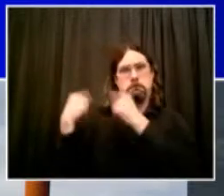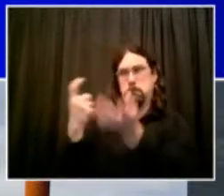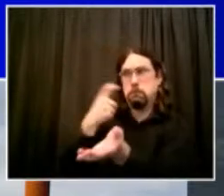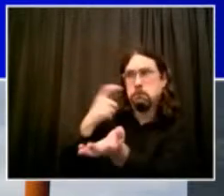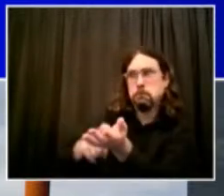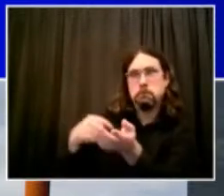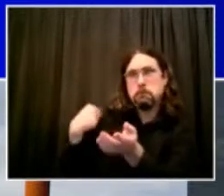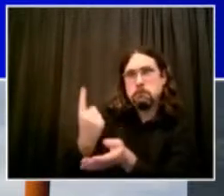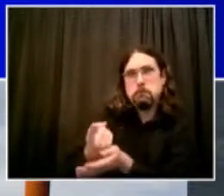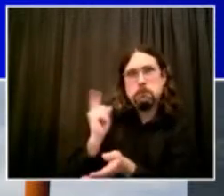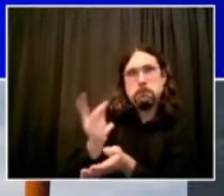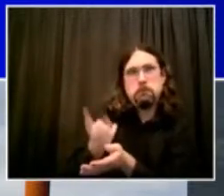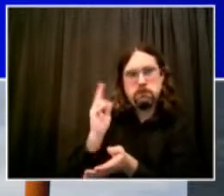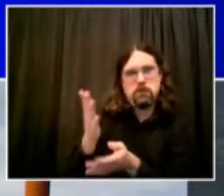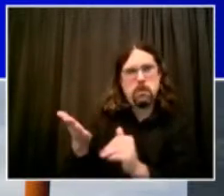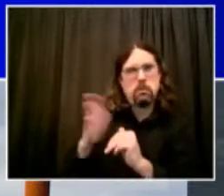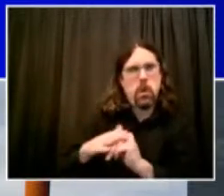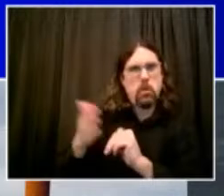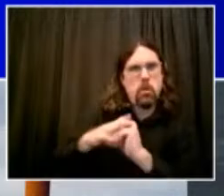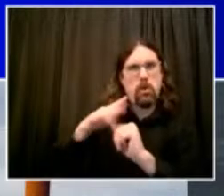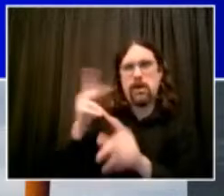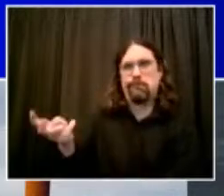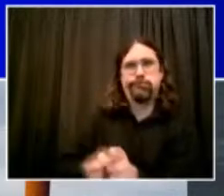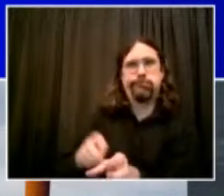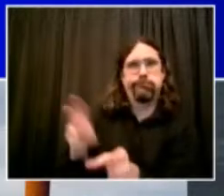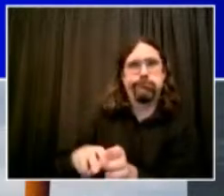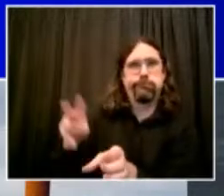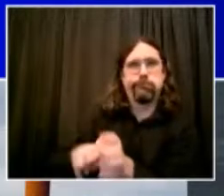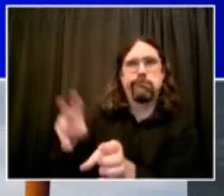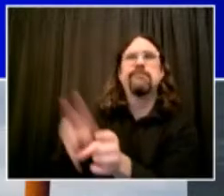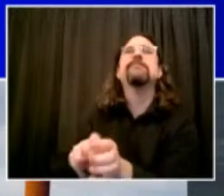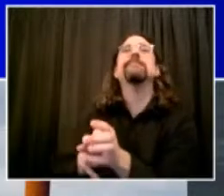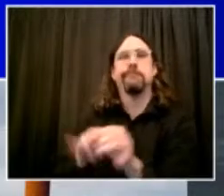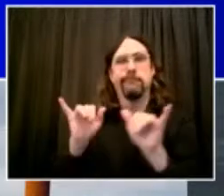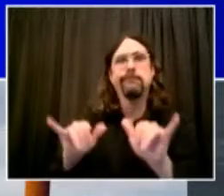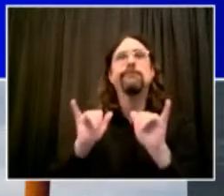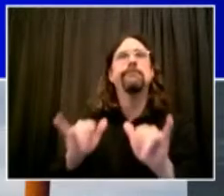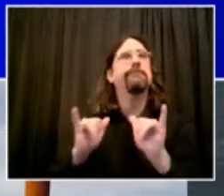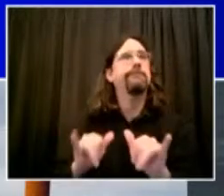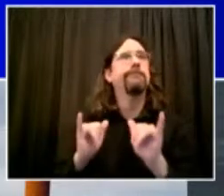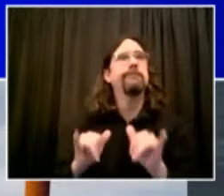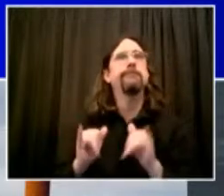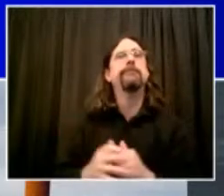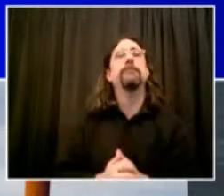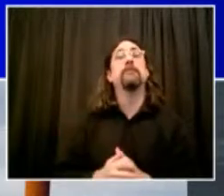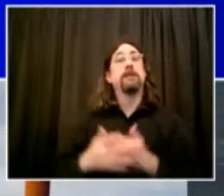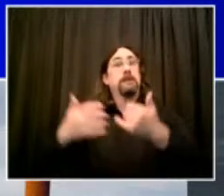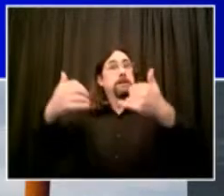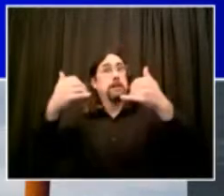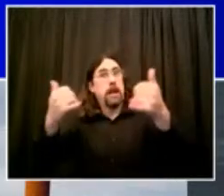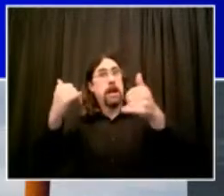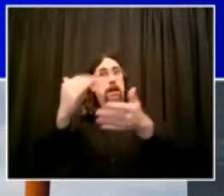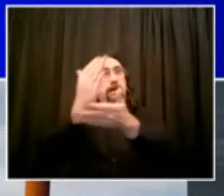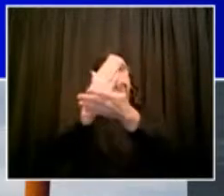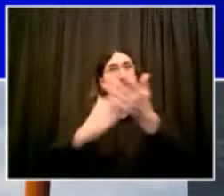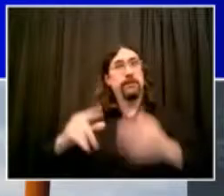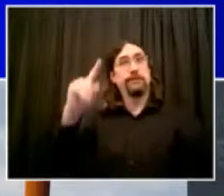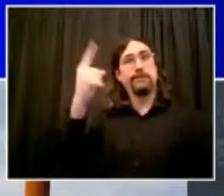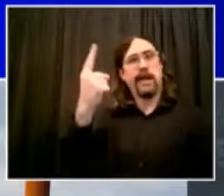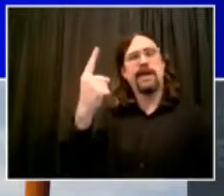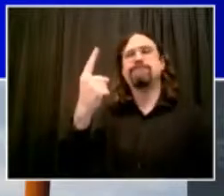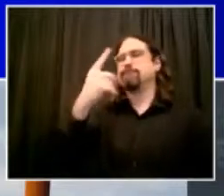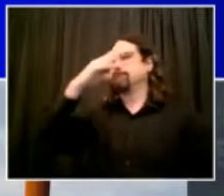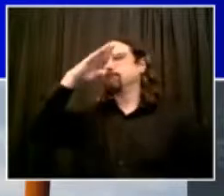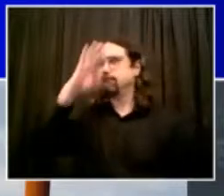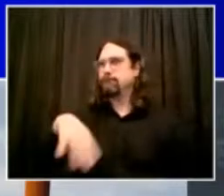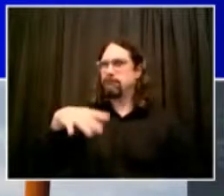to rise more now as we go into phase one. And so, starting this afternoon, there will be another increase in rush hour